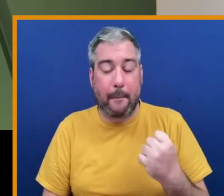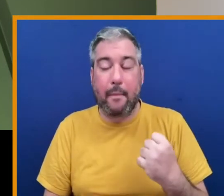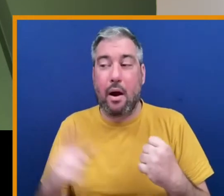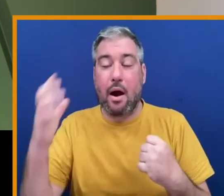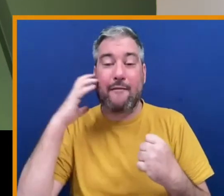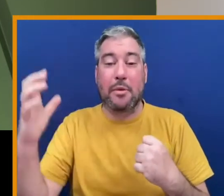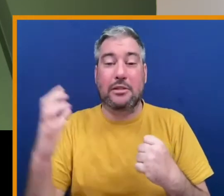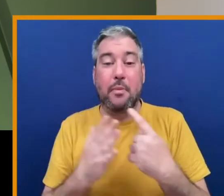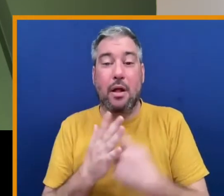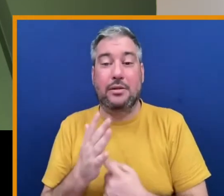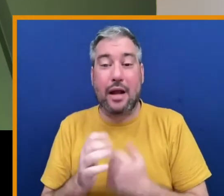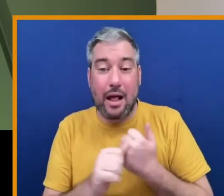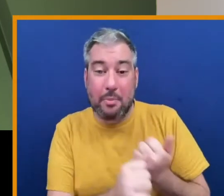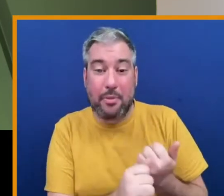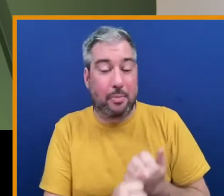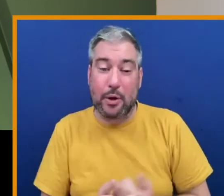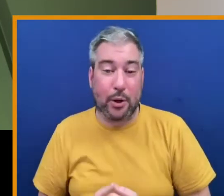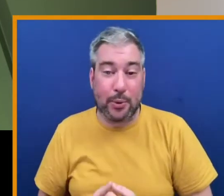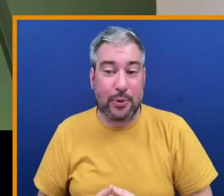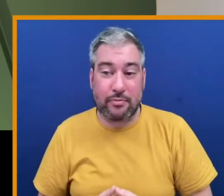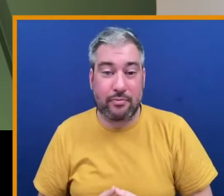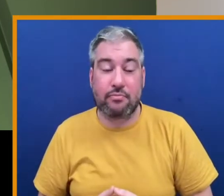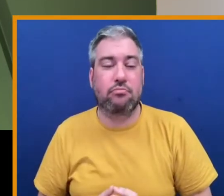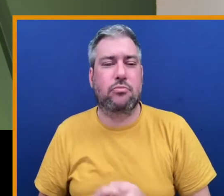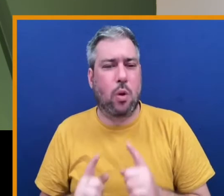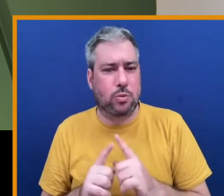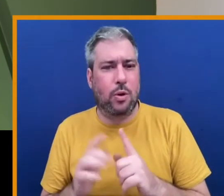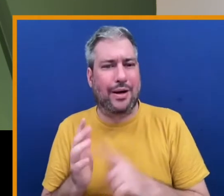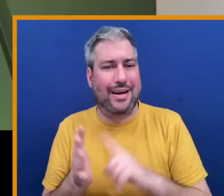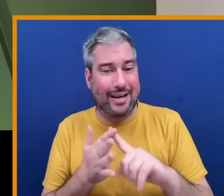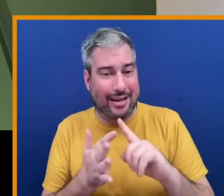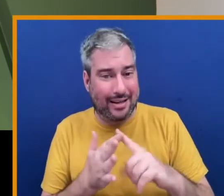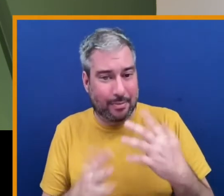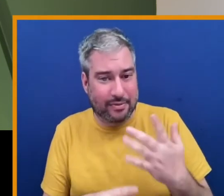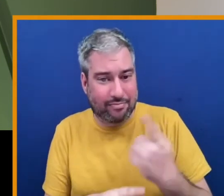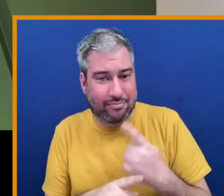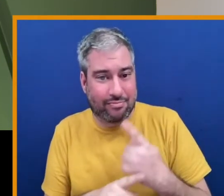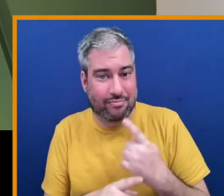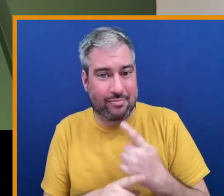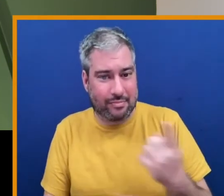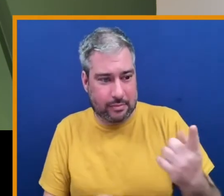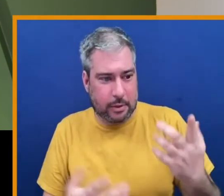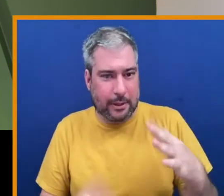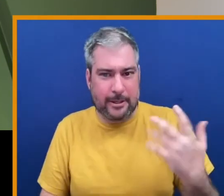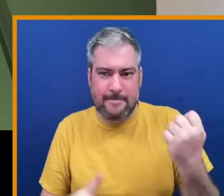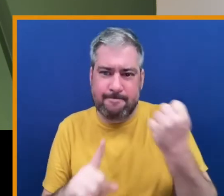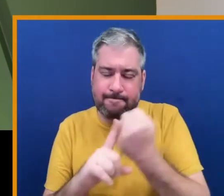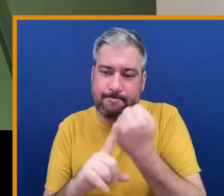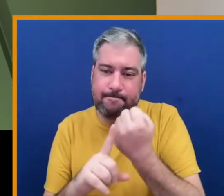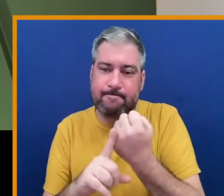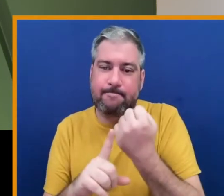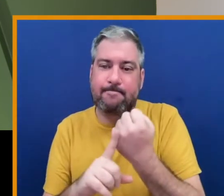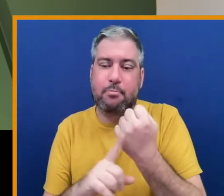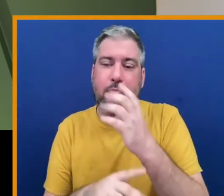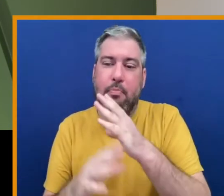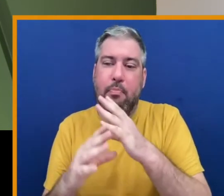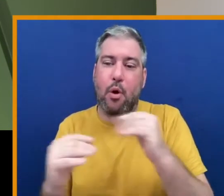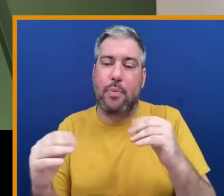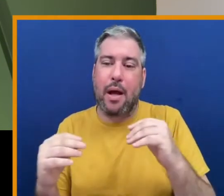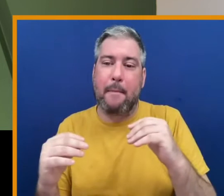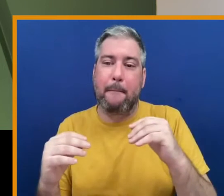fighting the Birmingham Erdington by-election on our behalf, arguing for the motion as a whole, as amended by Amendments 1 and 2.